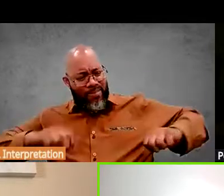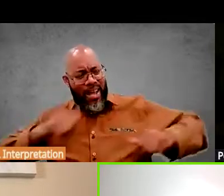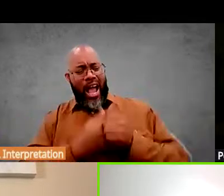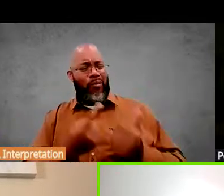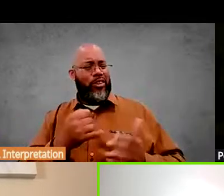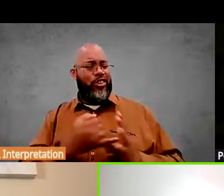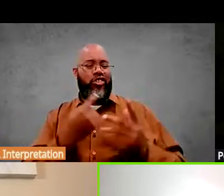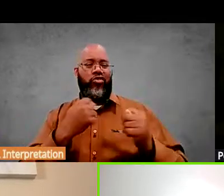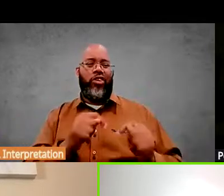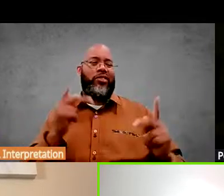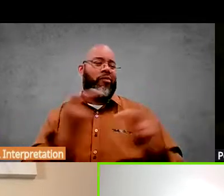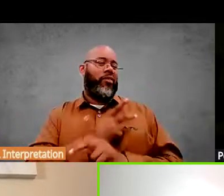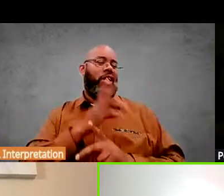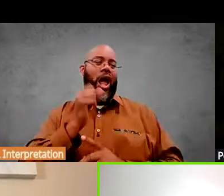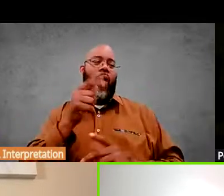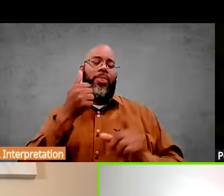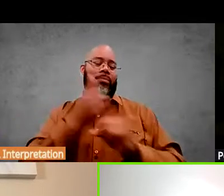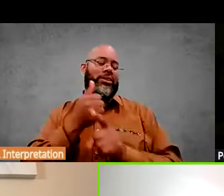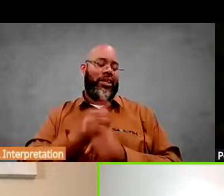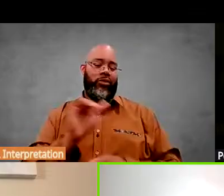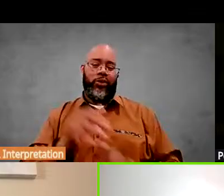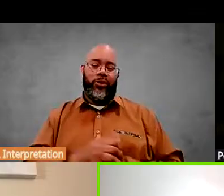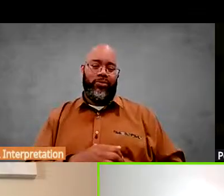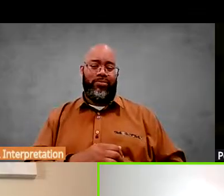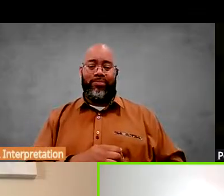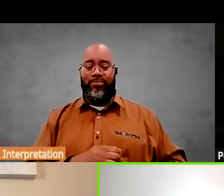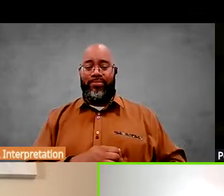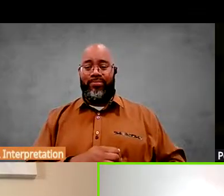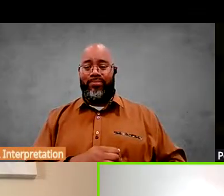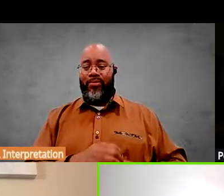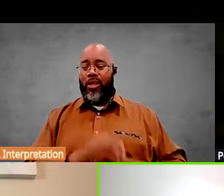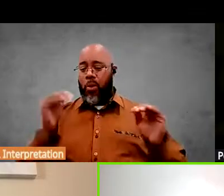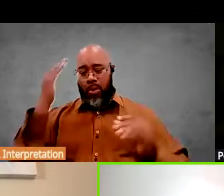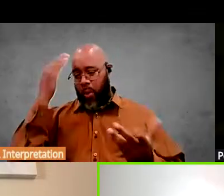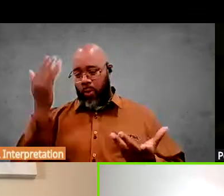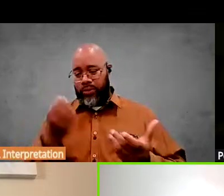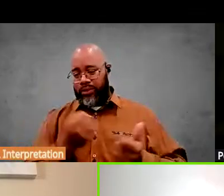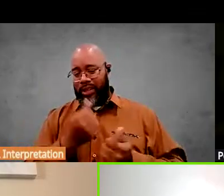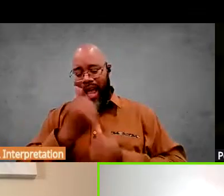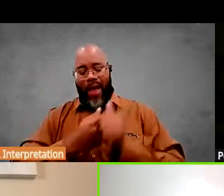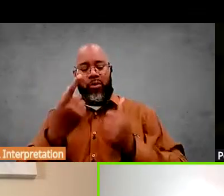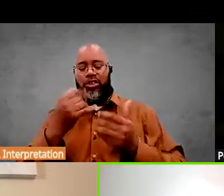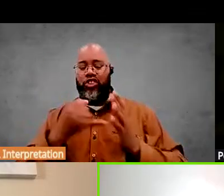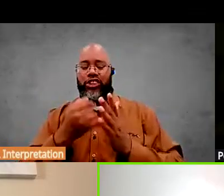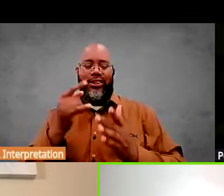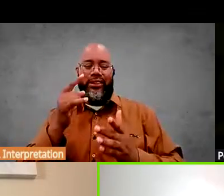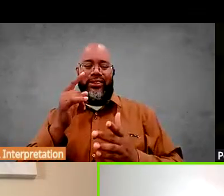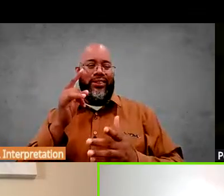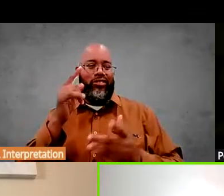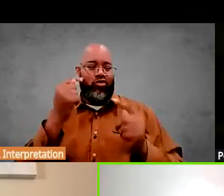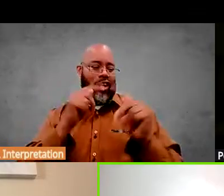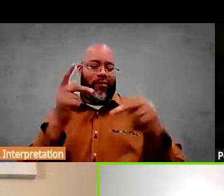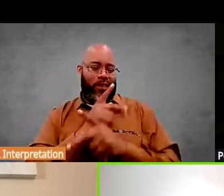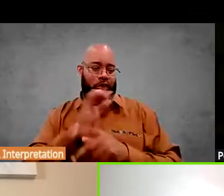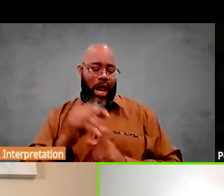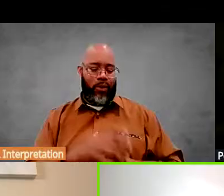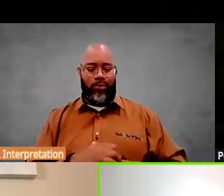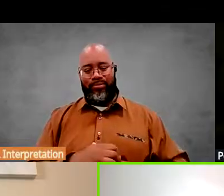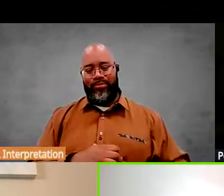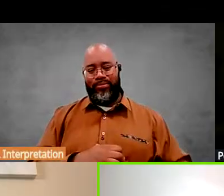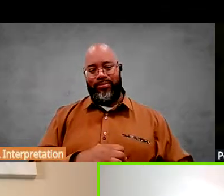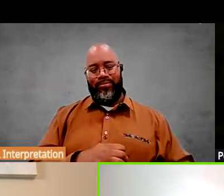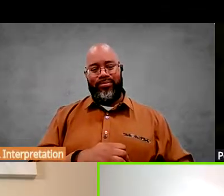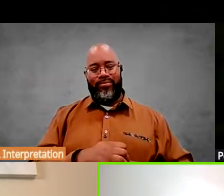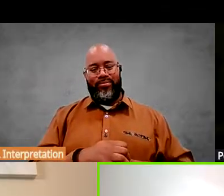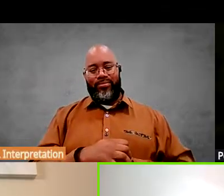trying to figure it out. It's okay. No one knows. Everyone is just figuring it out. Makes sense.